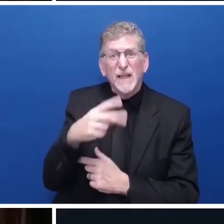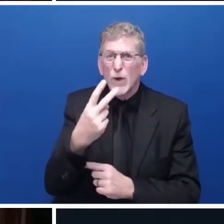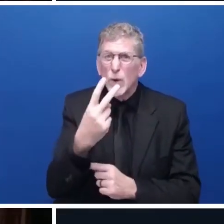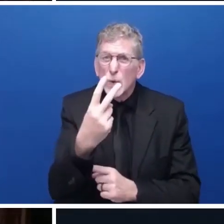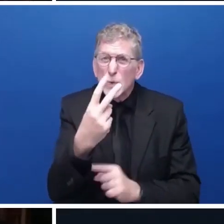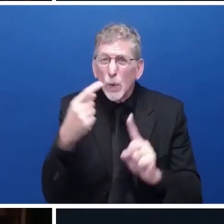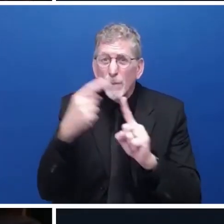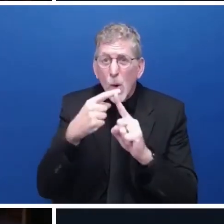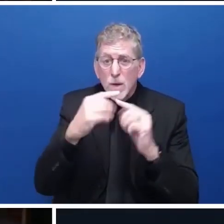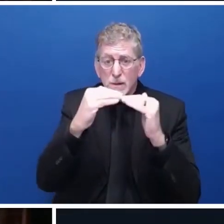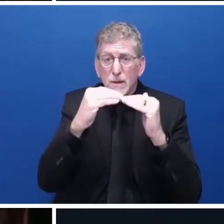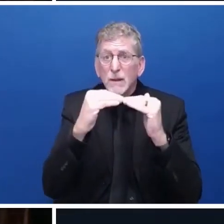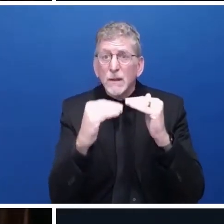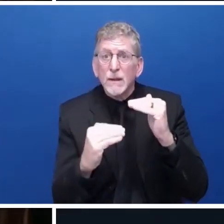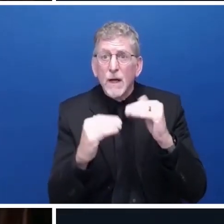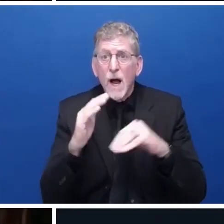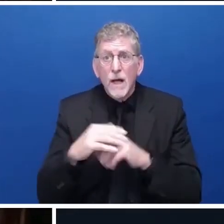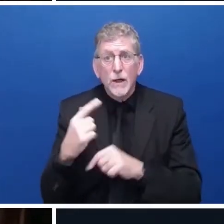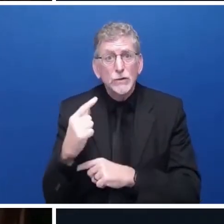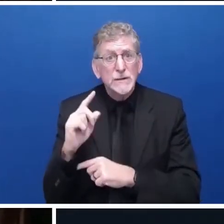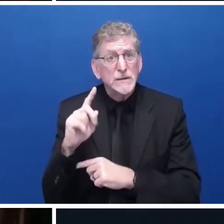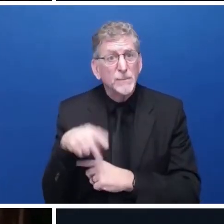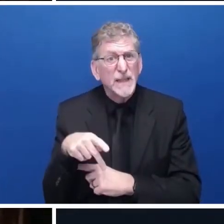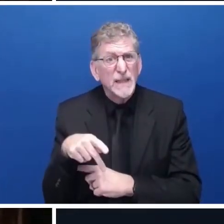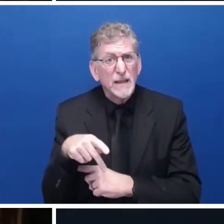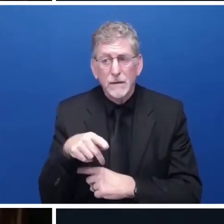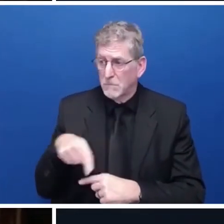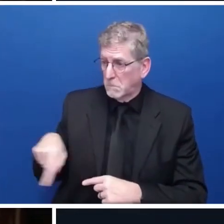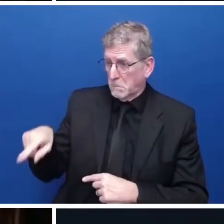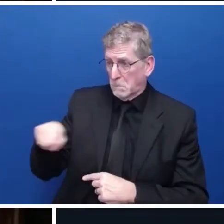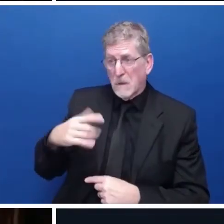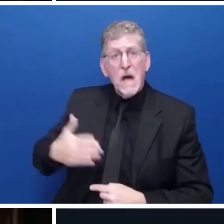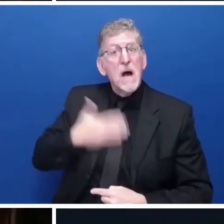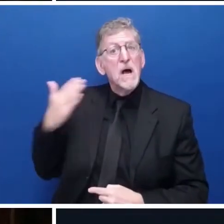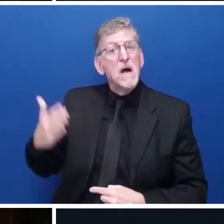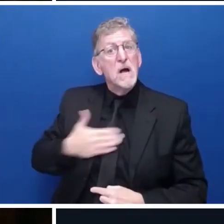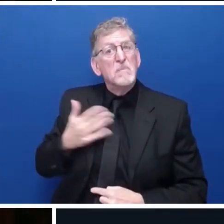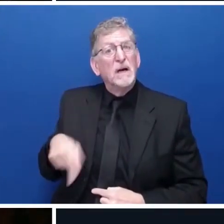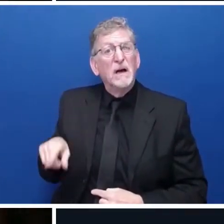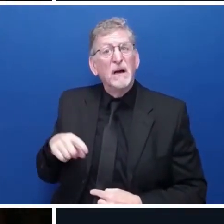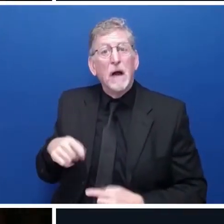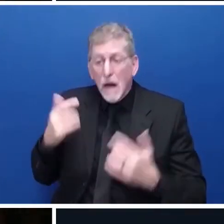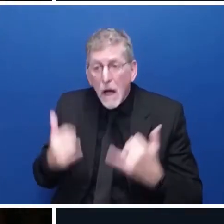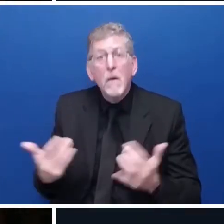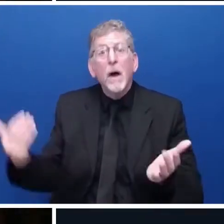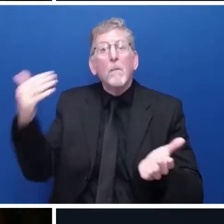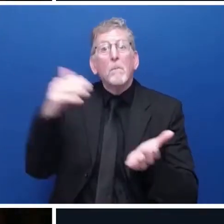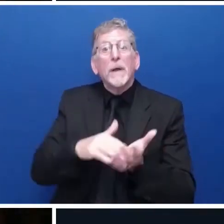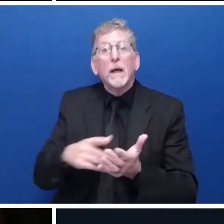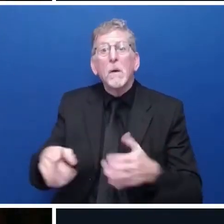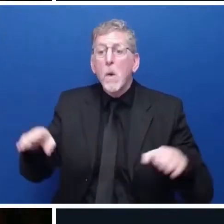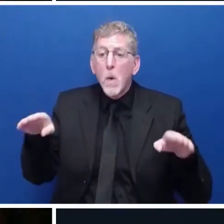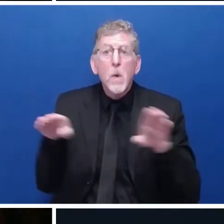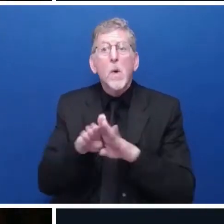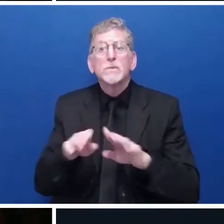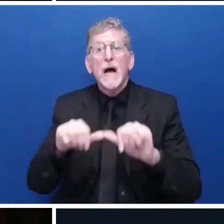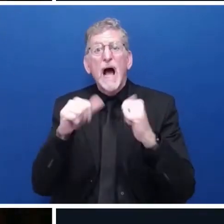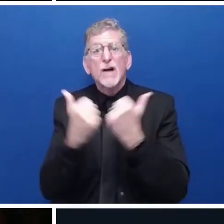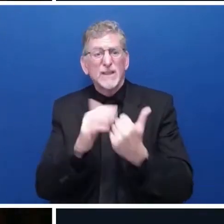actually. Now they have closed the agency responsible for protecting Americans from terrorists and